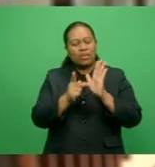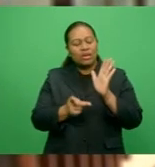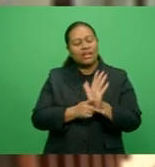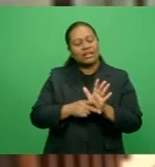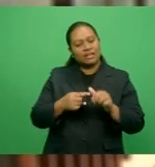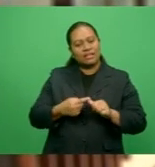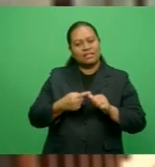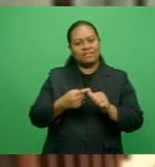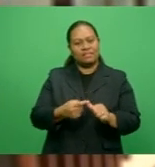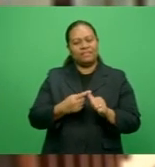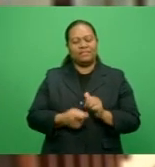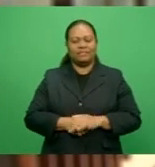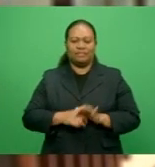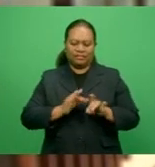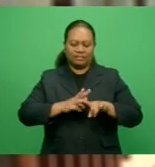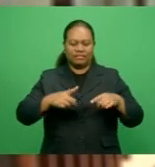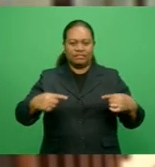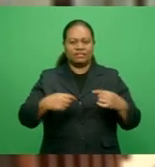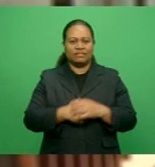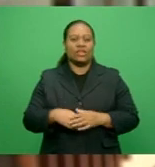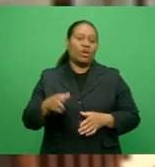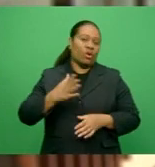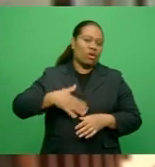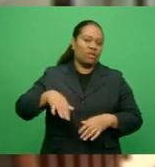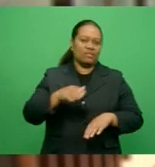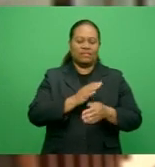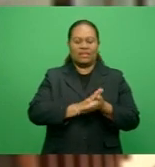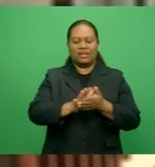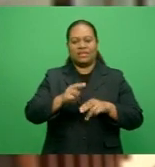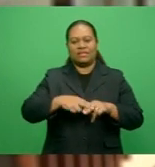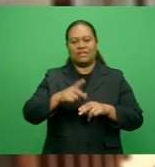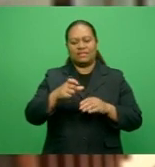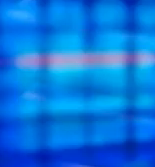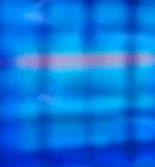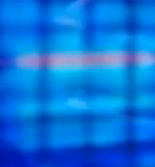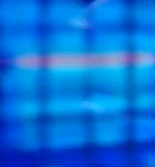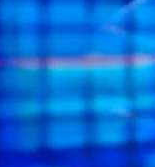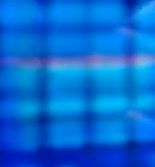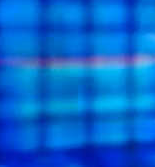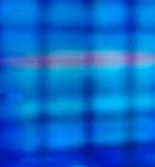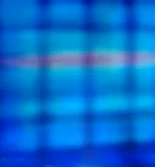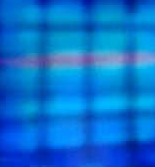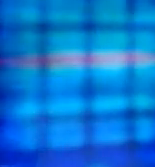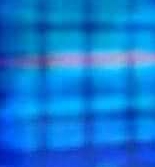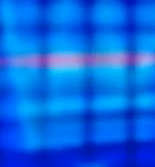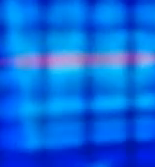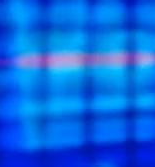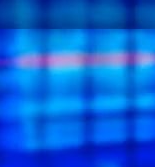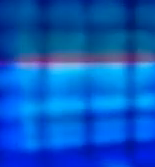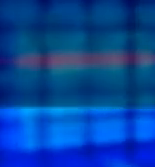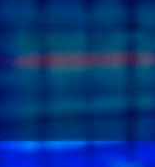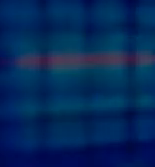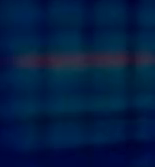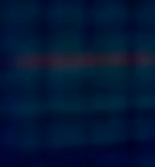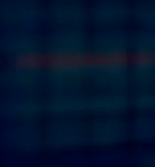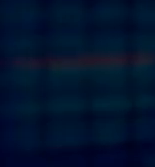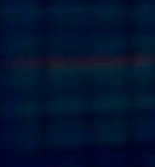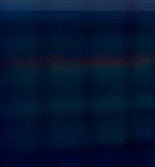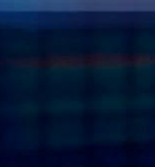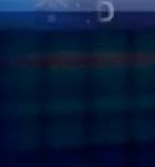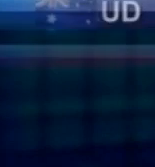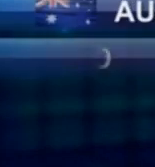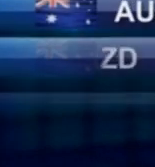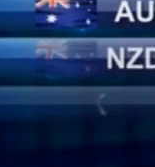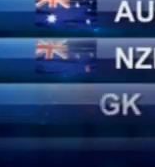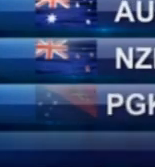uncertainty roil stocks. That's all from HFC Bank, Vinaka. Looking at today's local exchange rates as set early